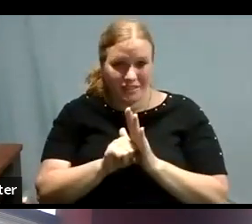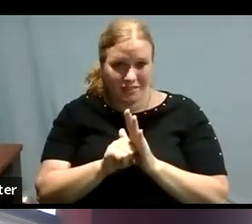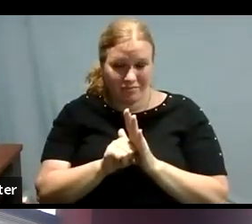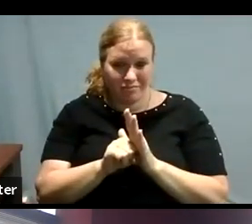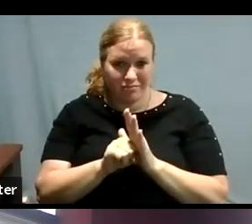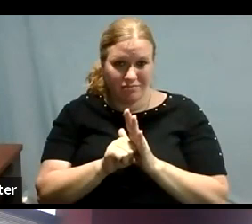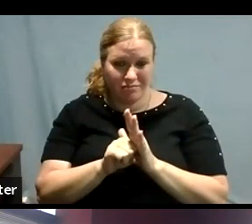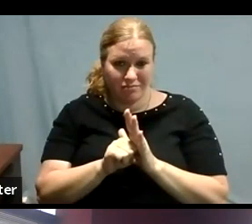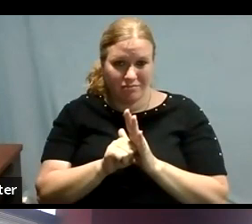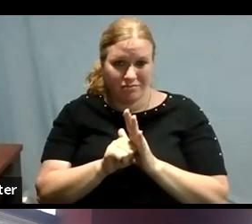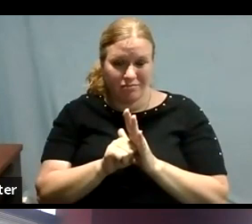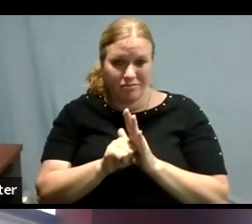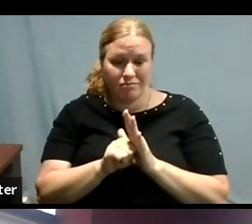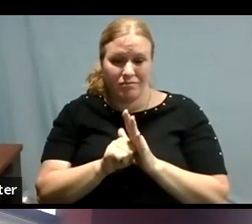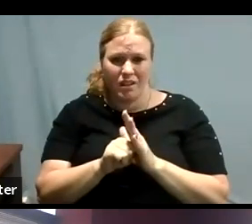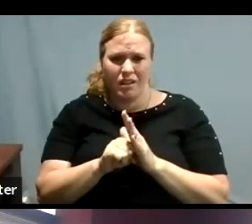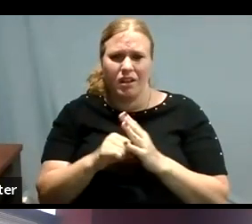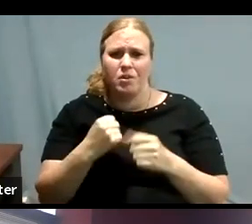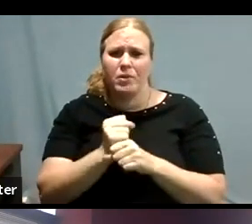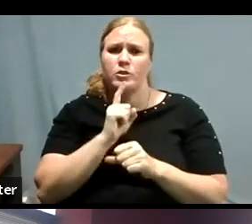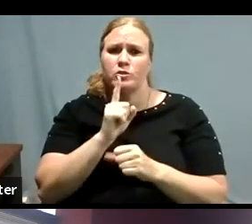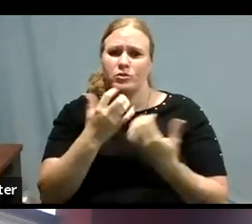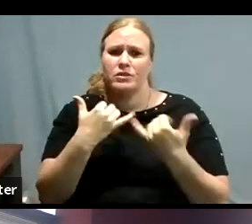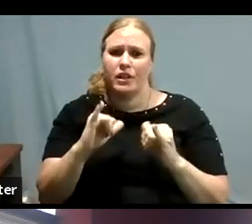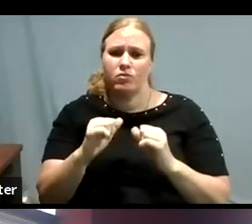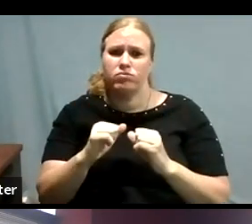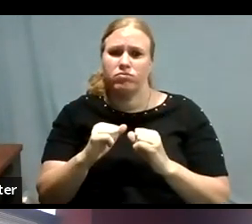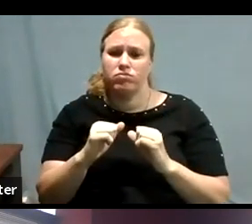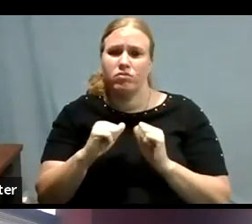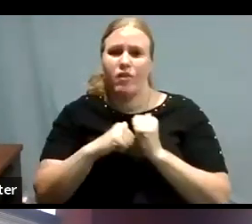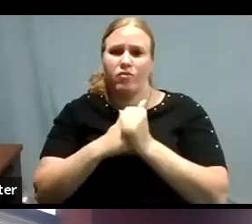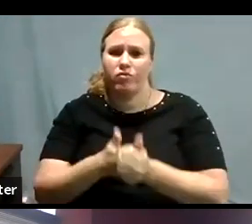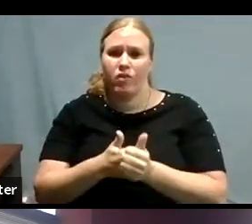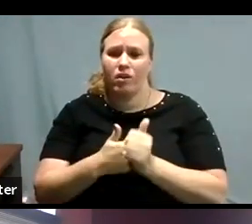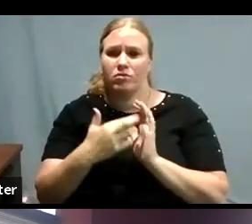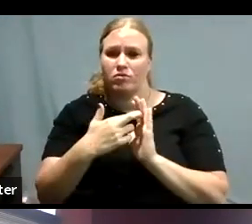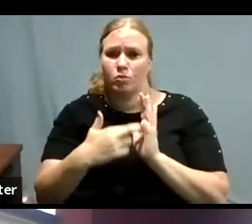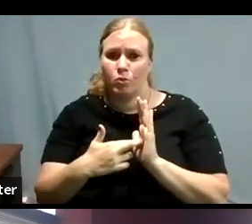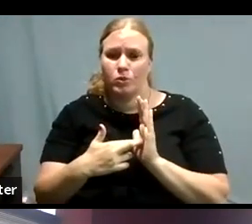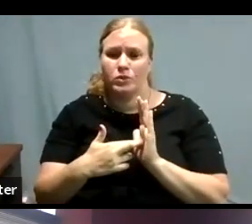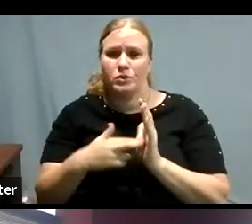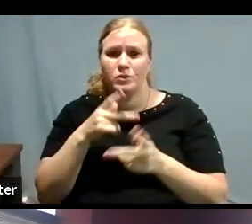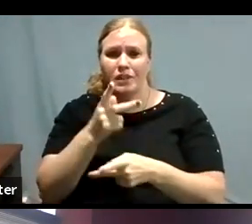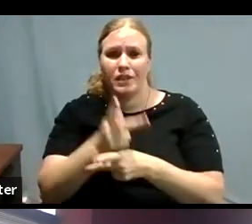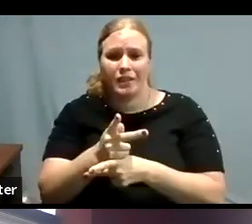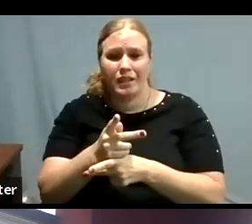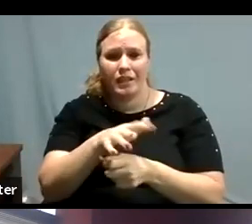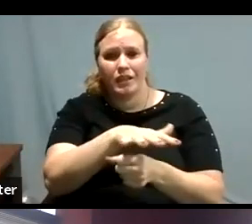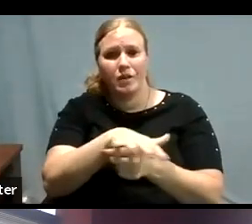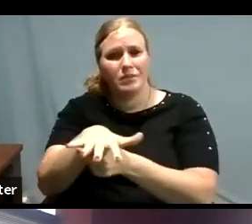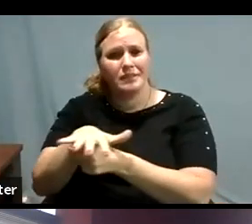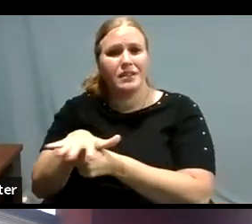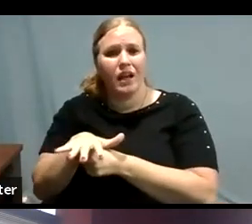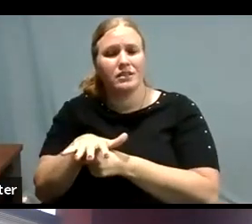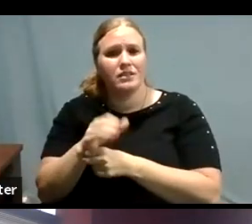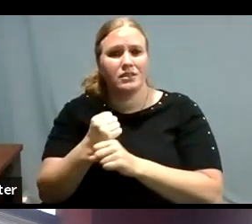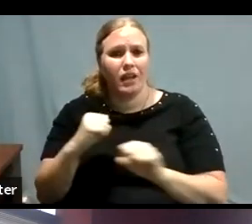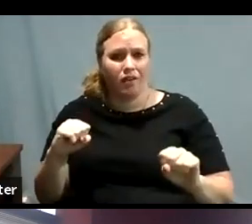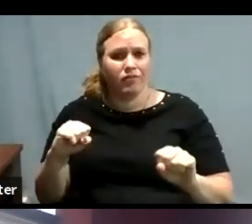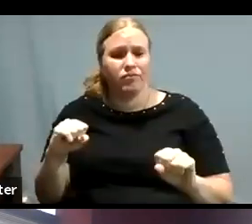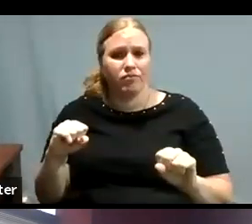the regulations that the governor has outlined to keep their sites safe, they may open.